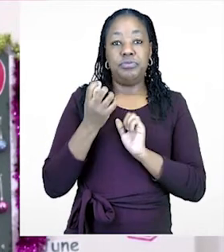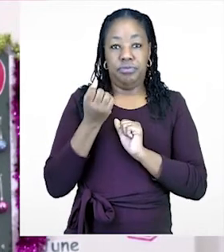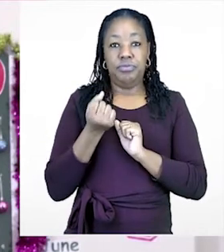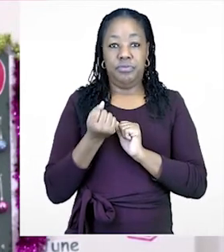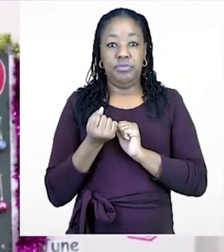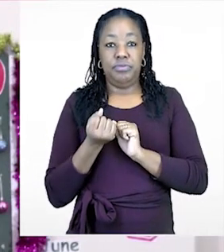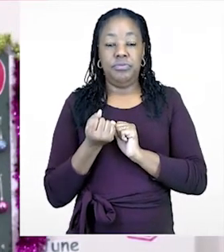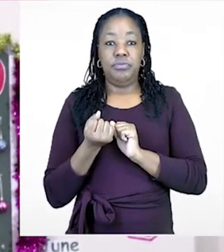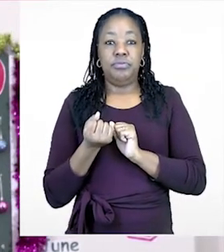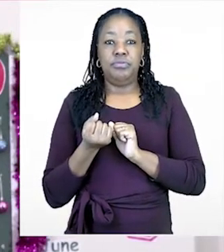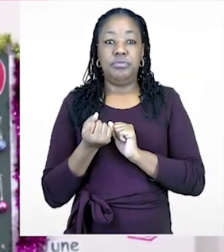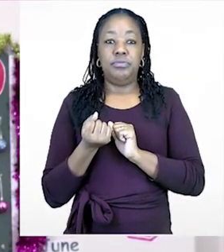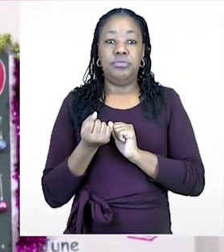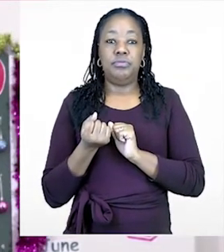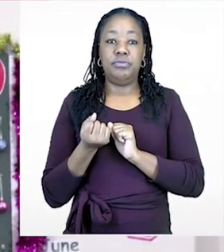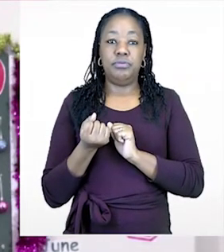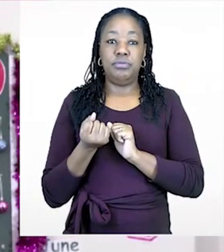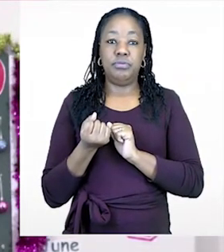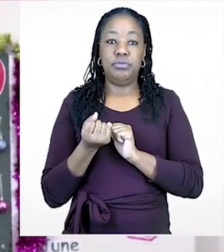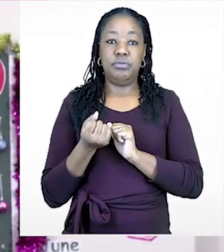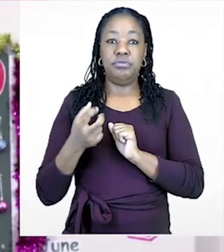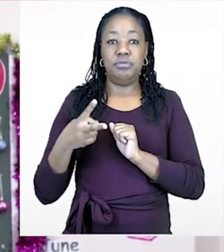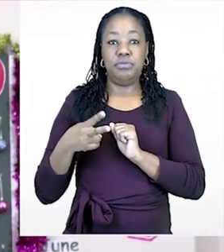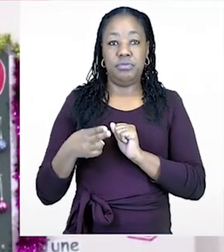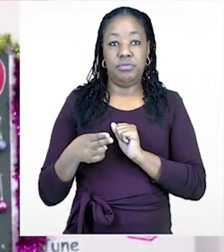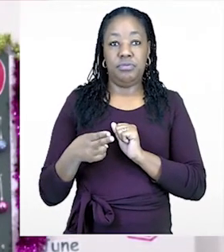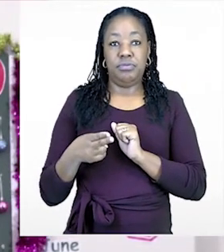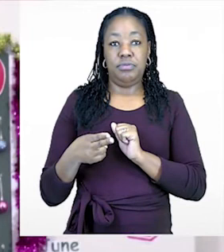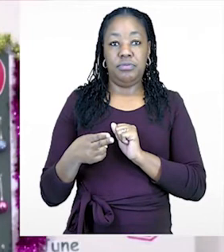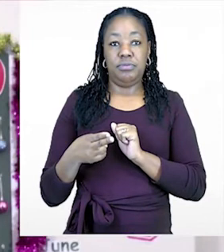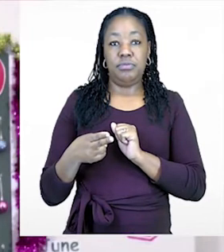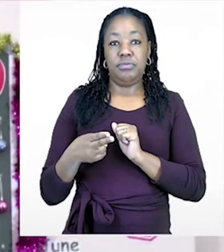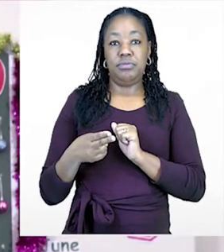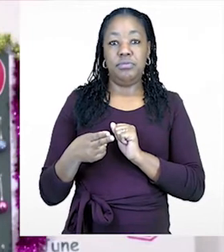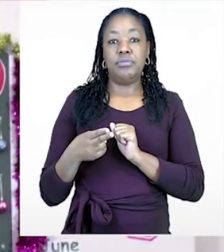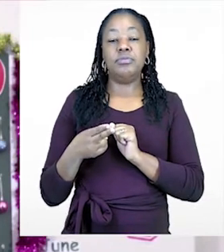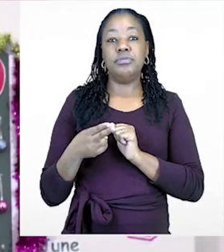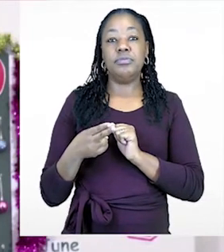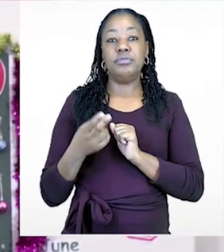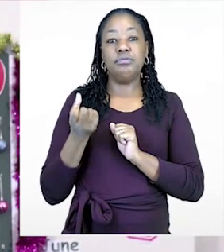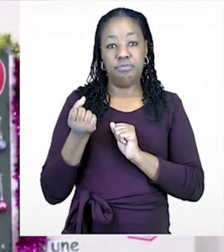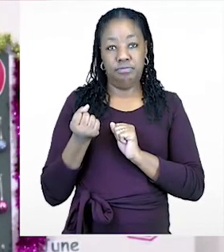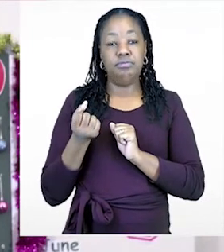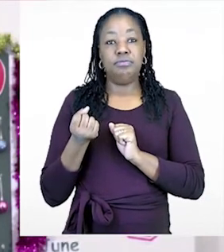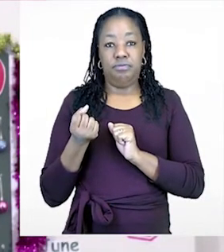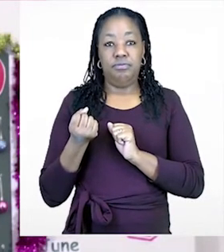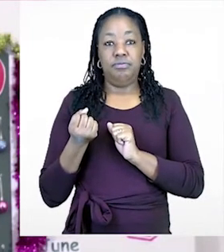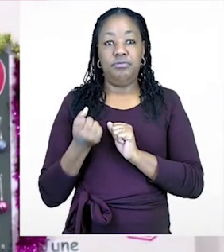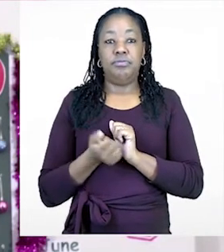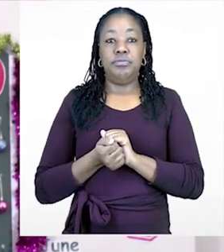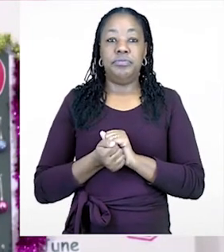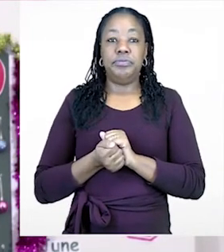well. We have a pair of scissors in our classroom. There it is. Yes, there it